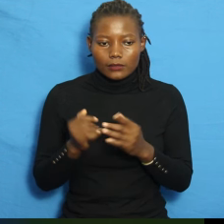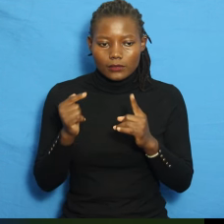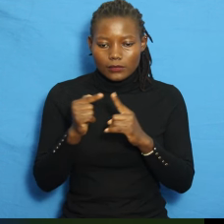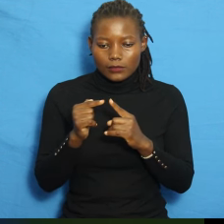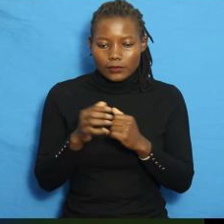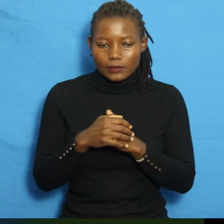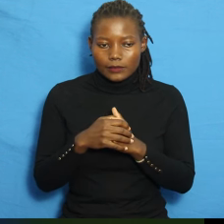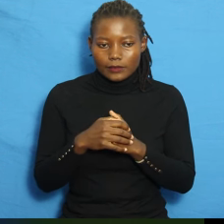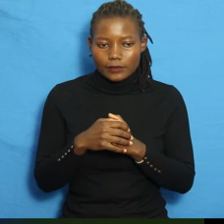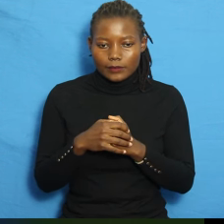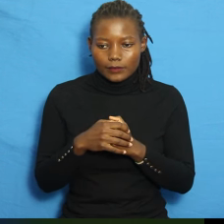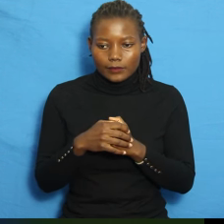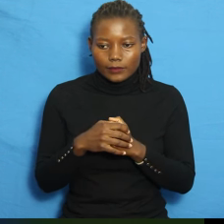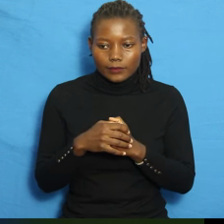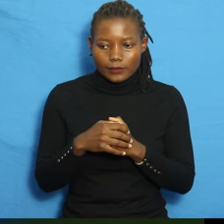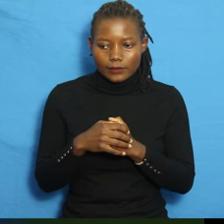generate